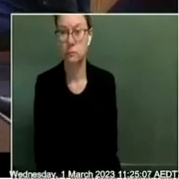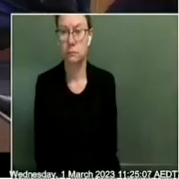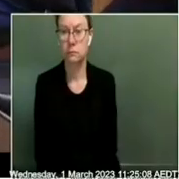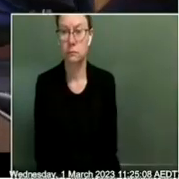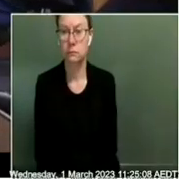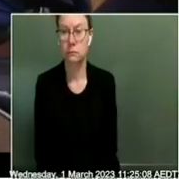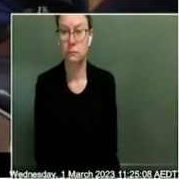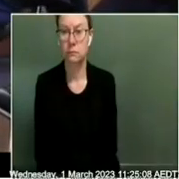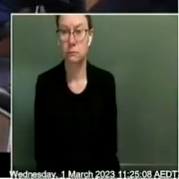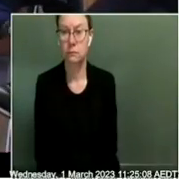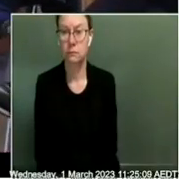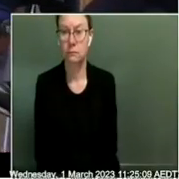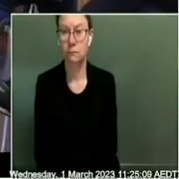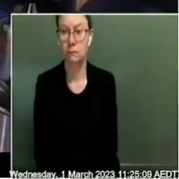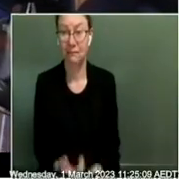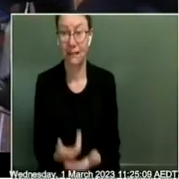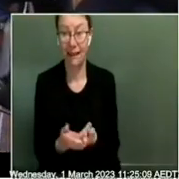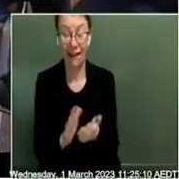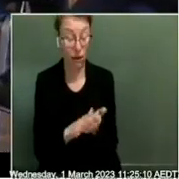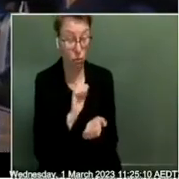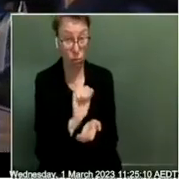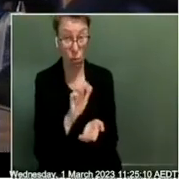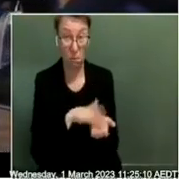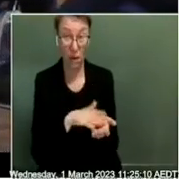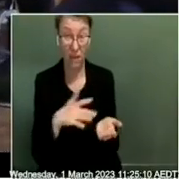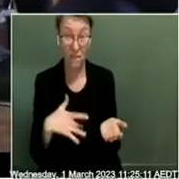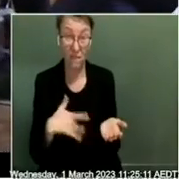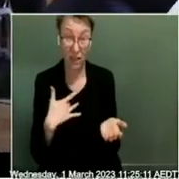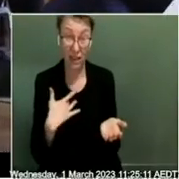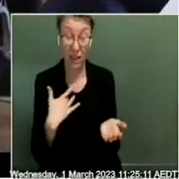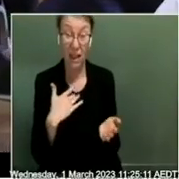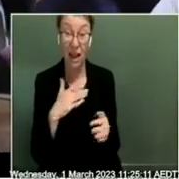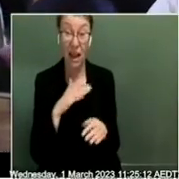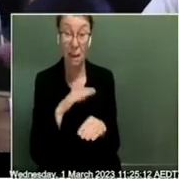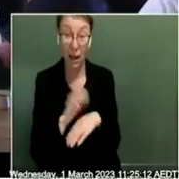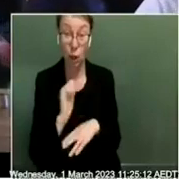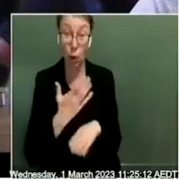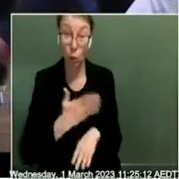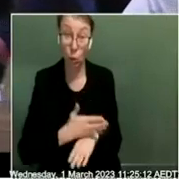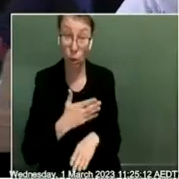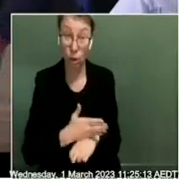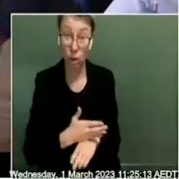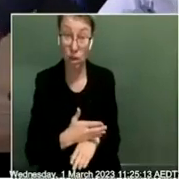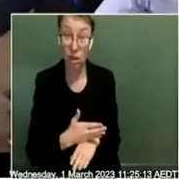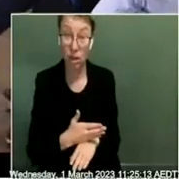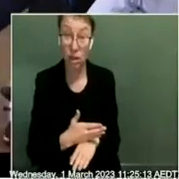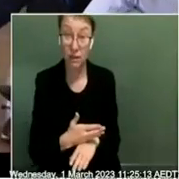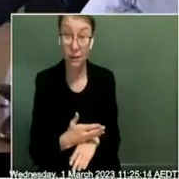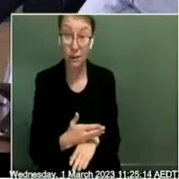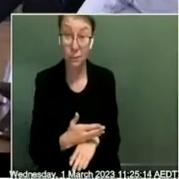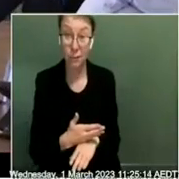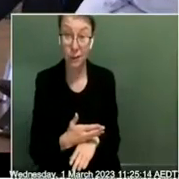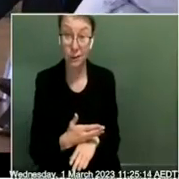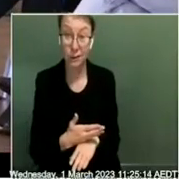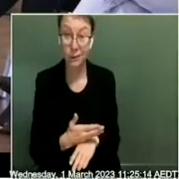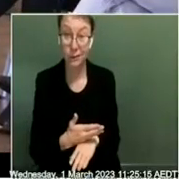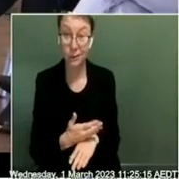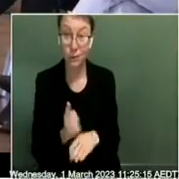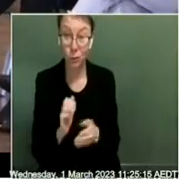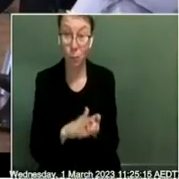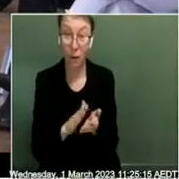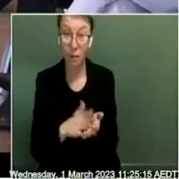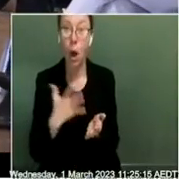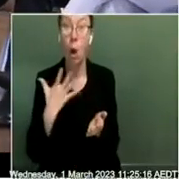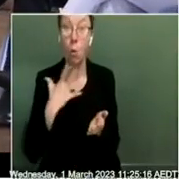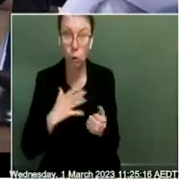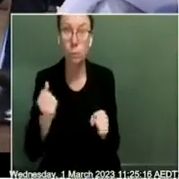about how she went about what she was doing, but obviously... She wanted to make change. That's the big